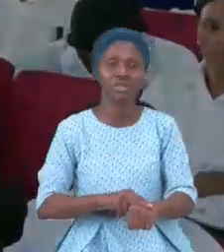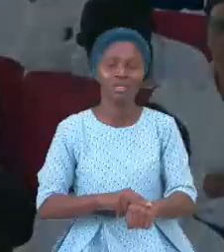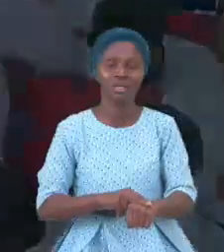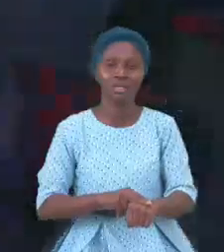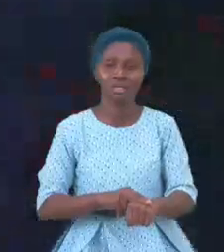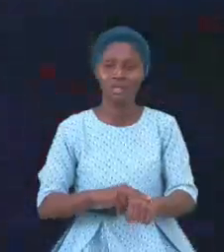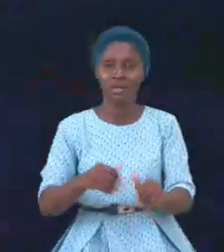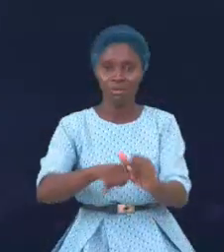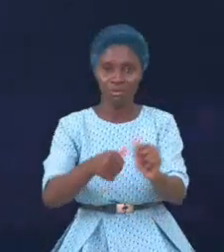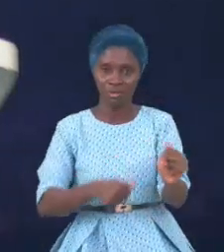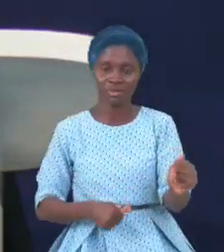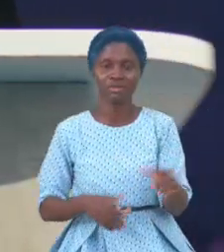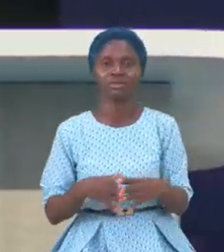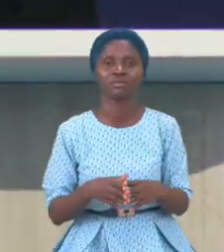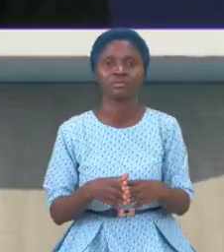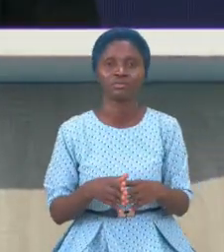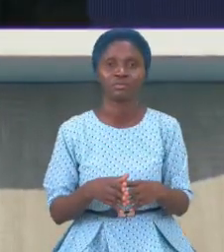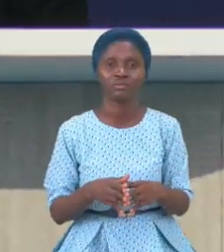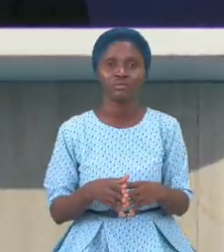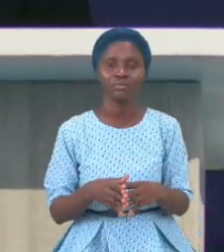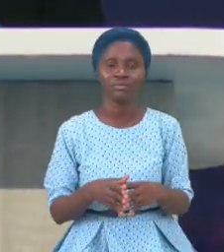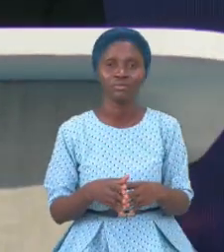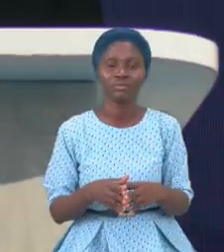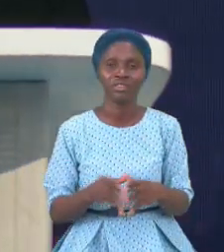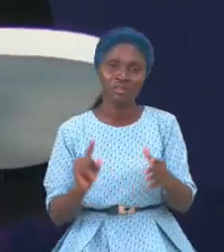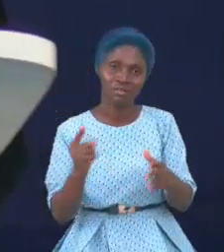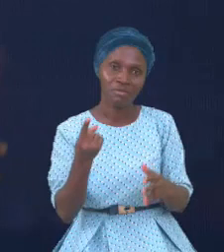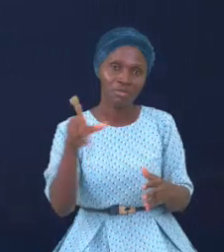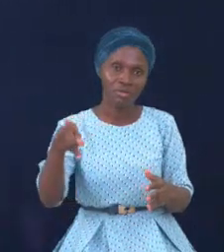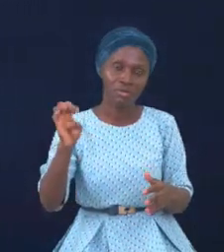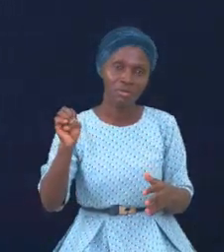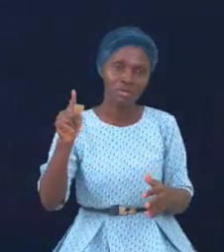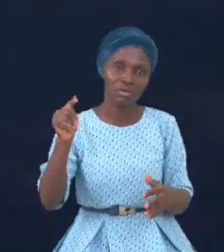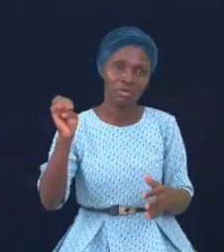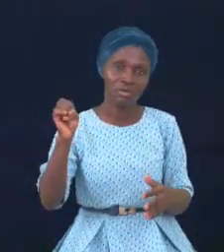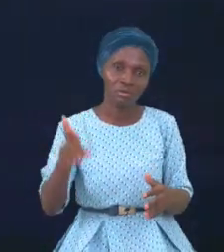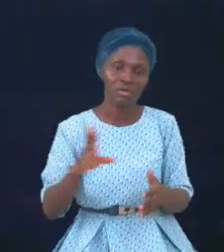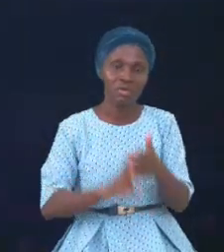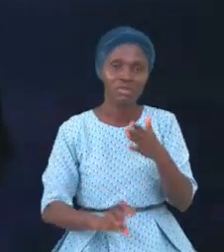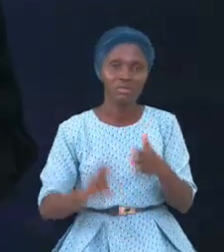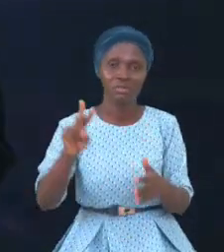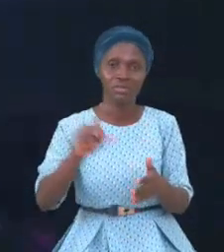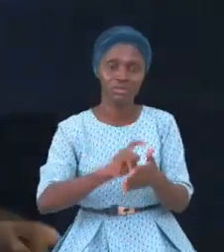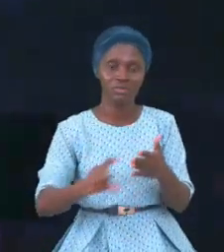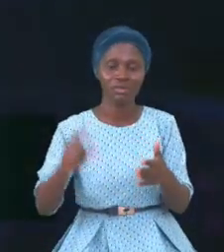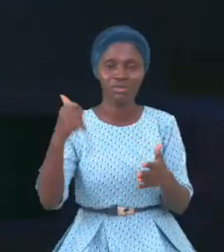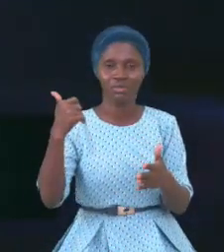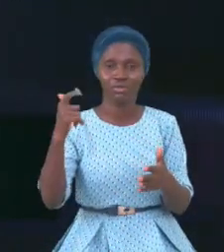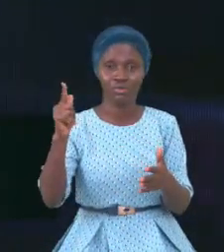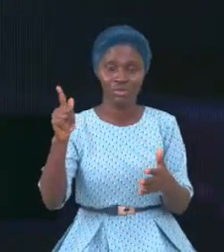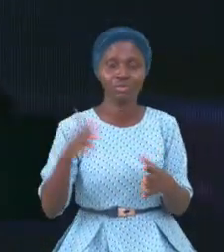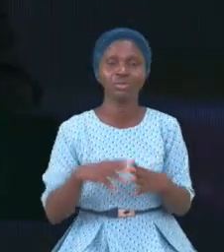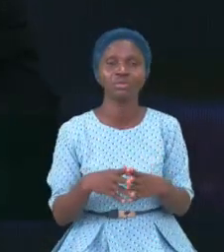1 Peter chapter 2, and we're reading from verse 21. 1 Peter chapter 2, reading from